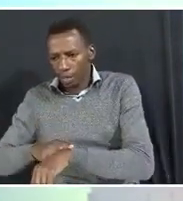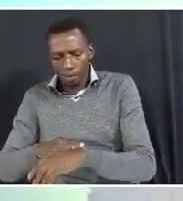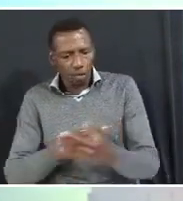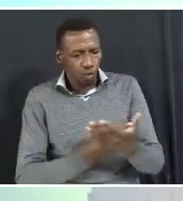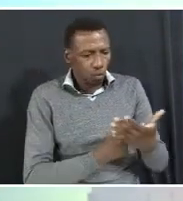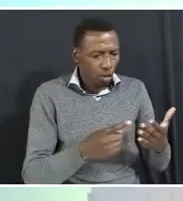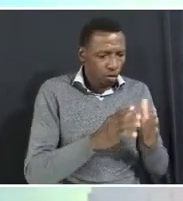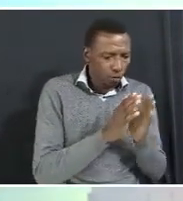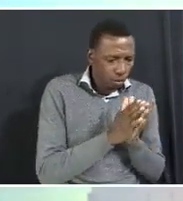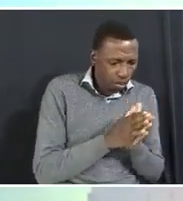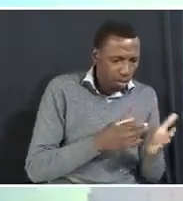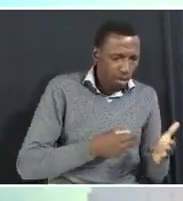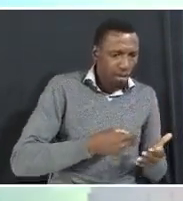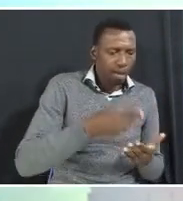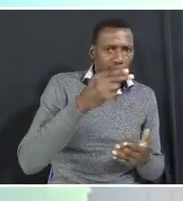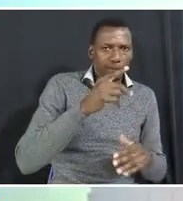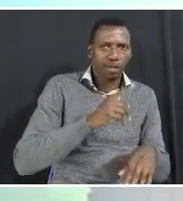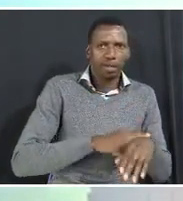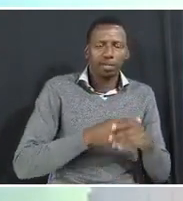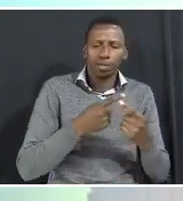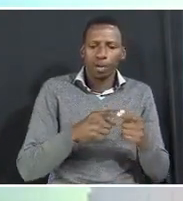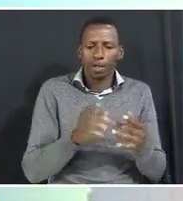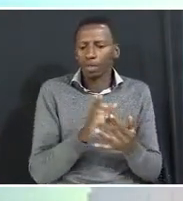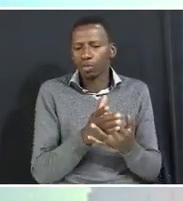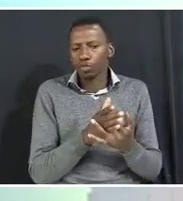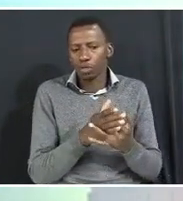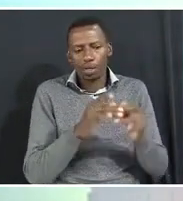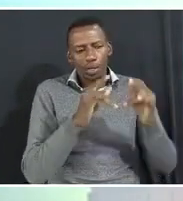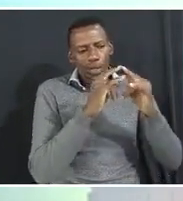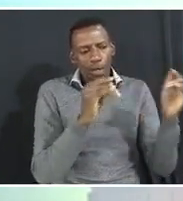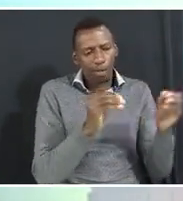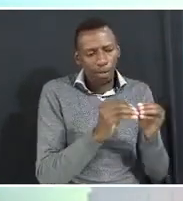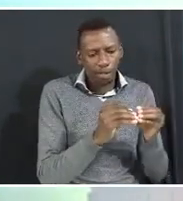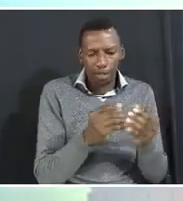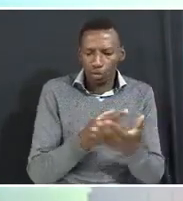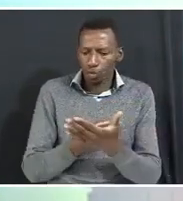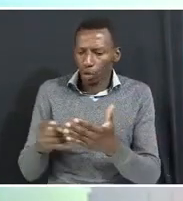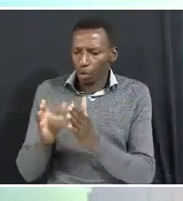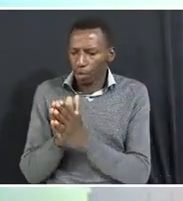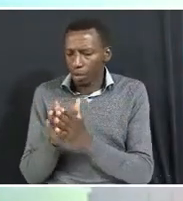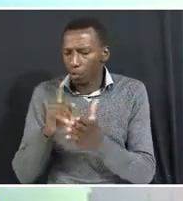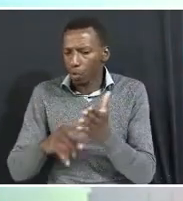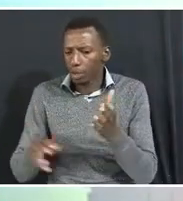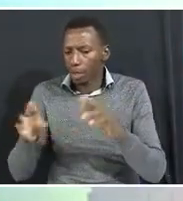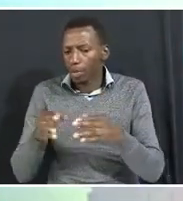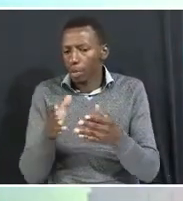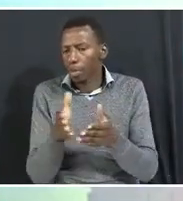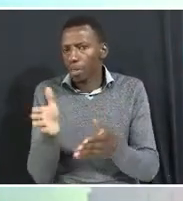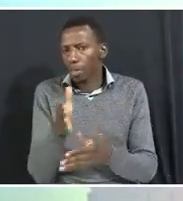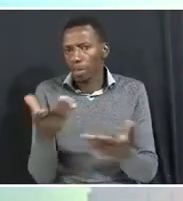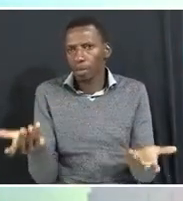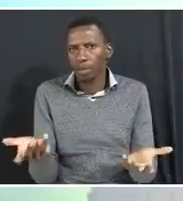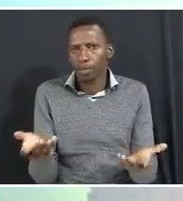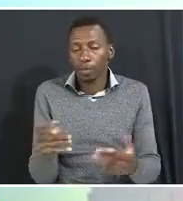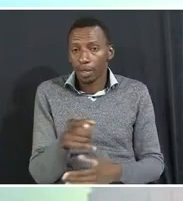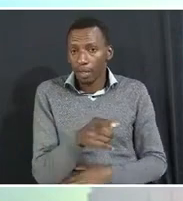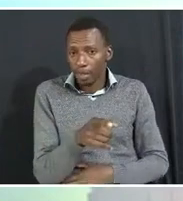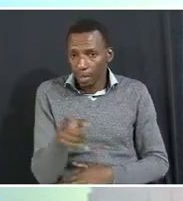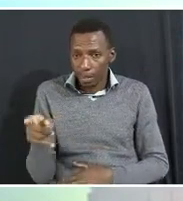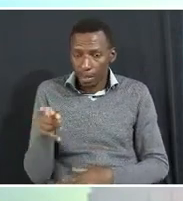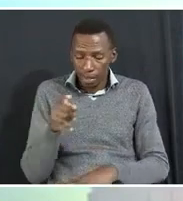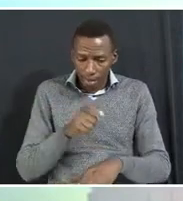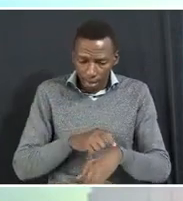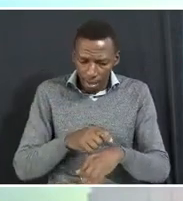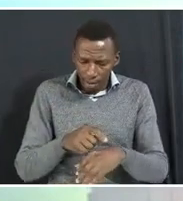what happens between the camp meeting and the week of prayer? What happens in between here? And yet this is the moment of